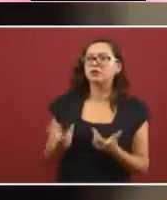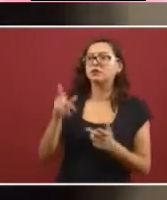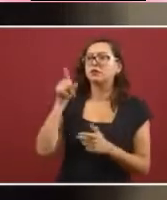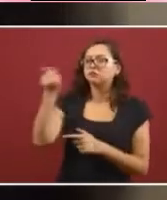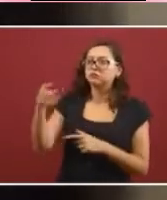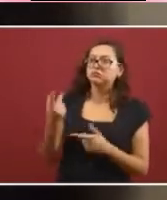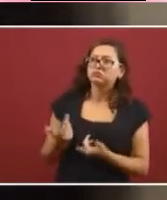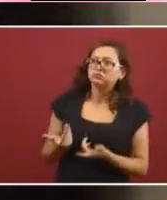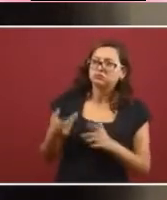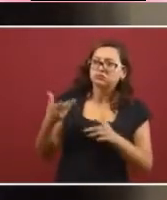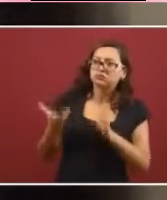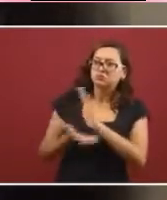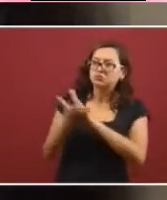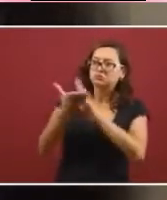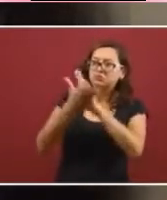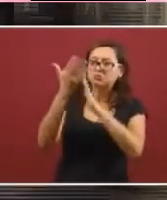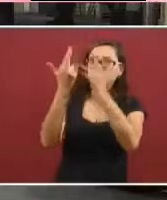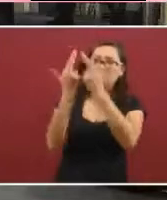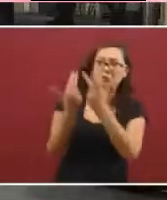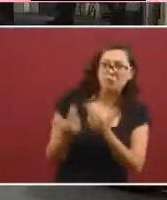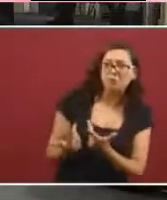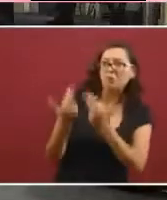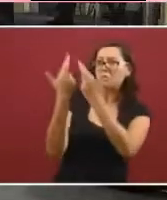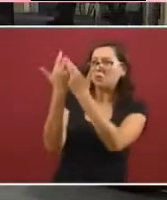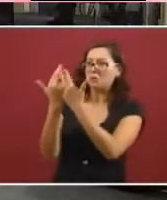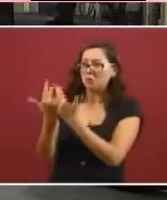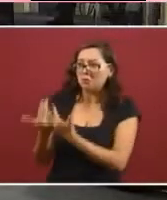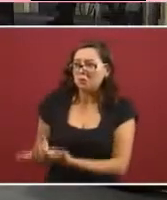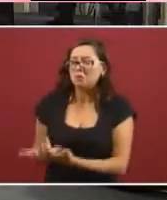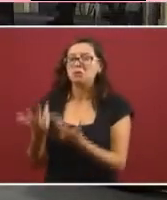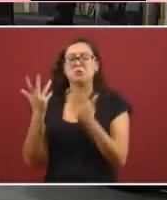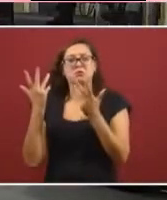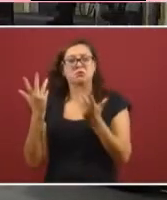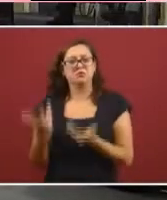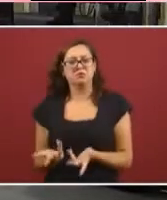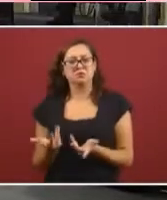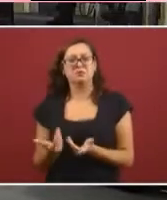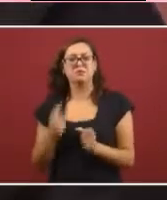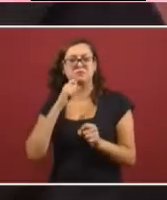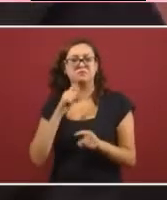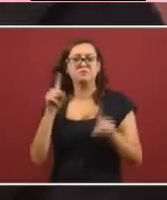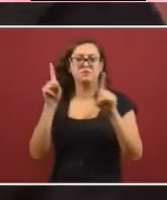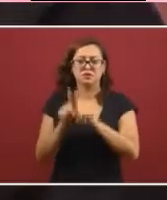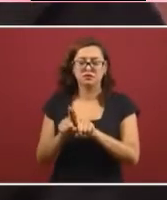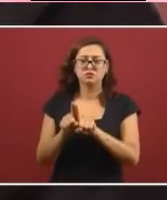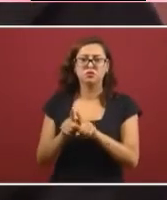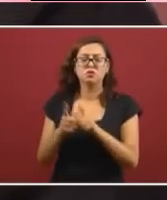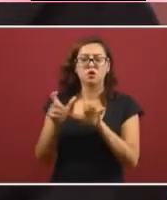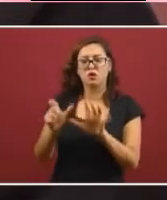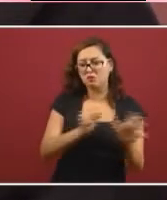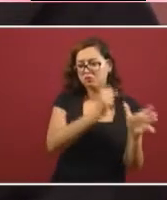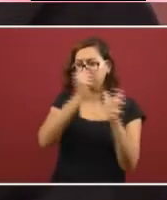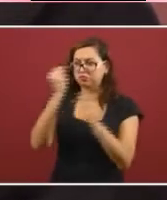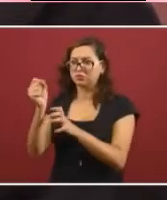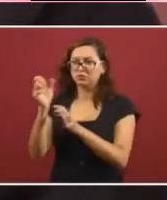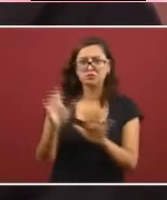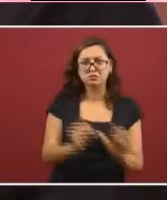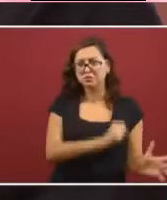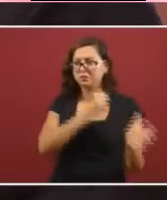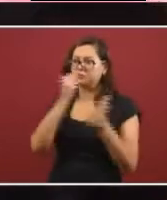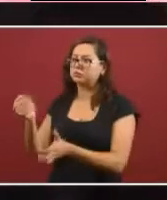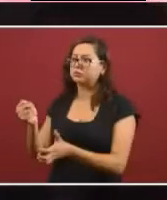that the parts that were done are deteriorating, and also the money has come to finish